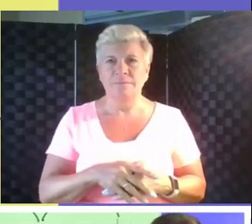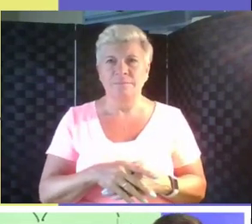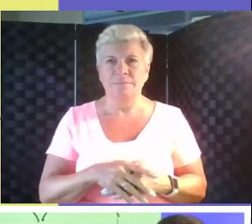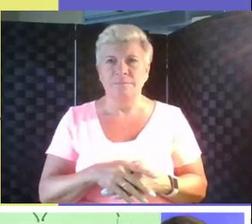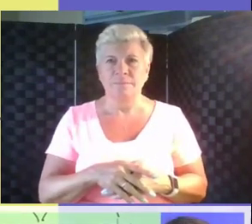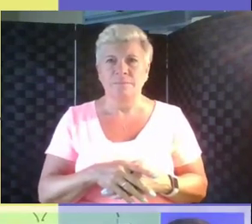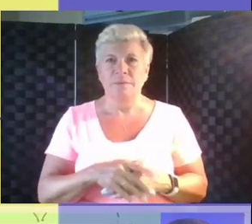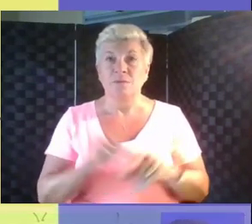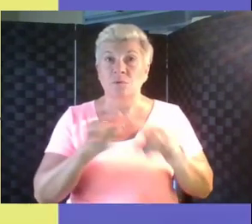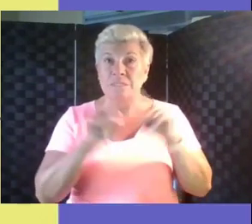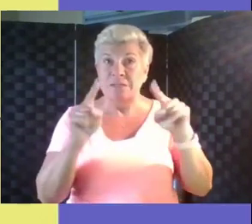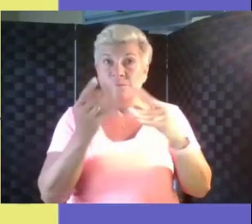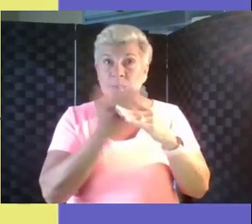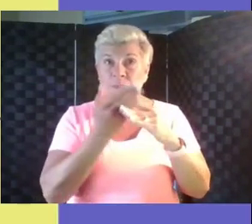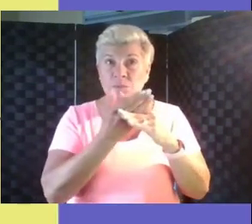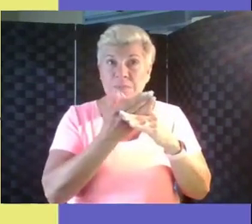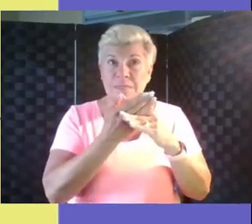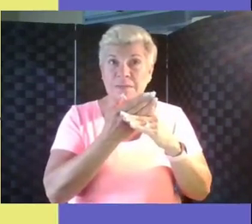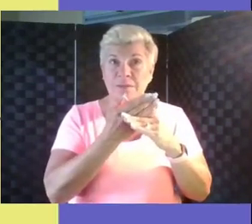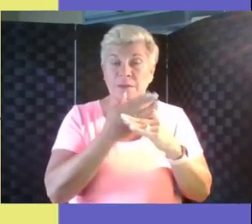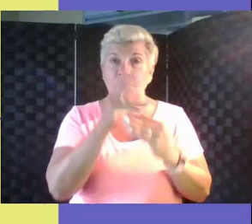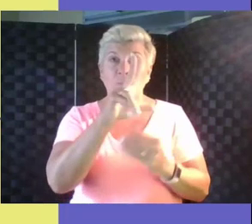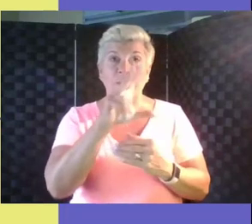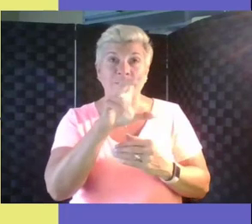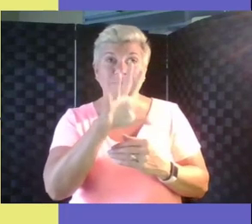155. So the difference between